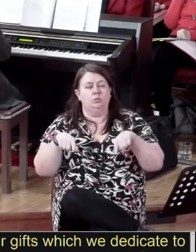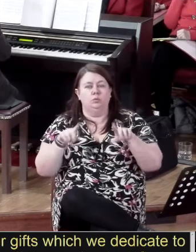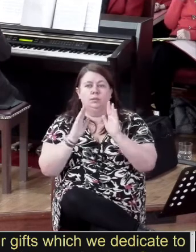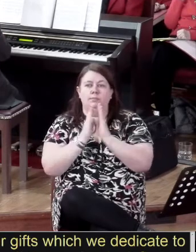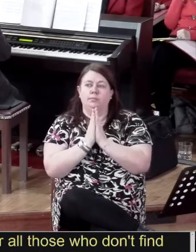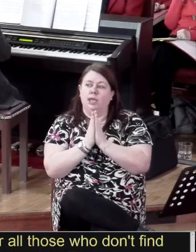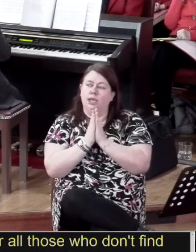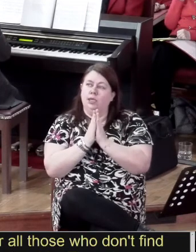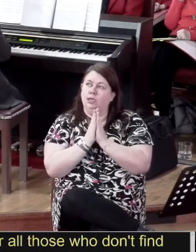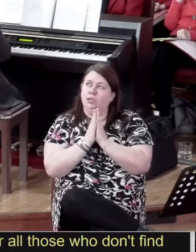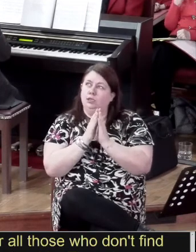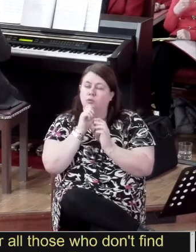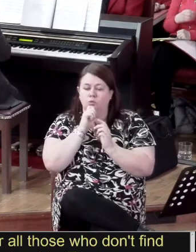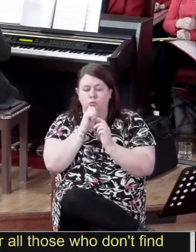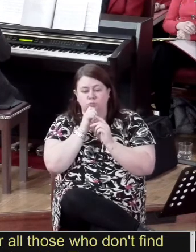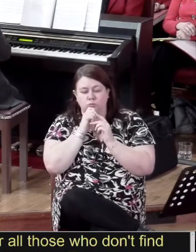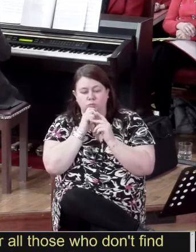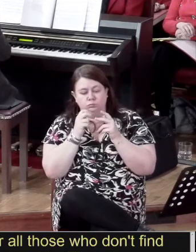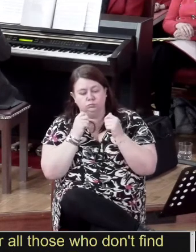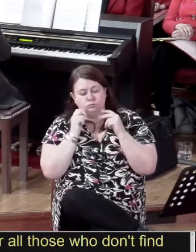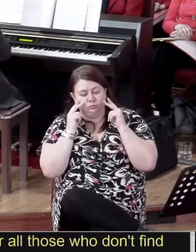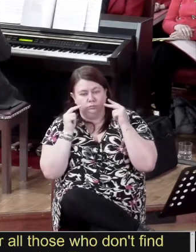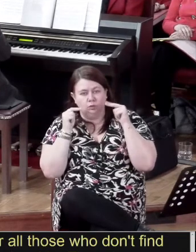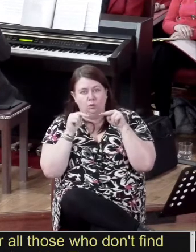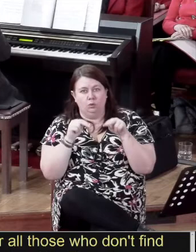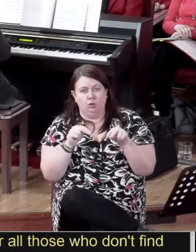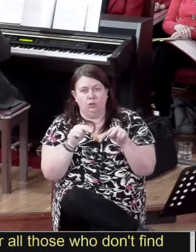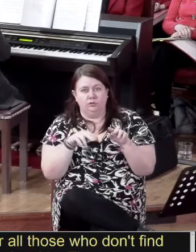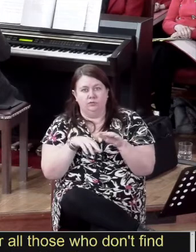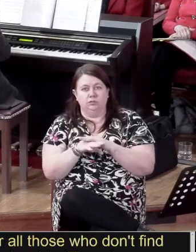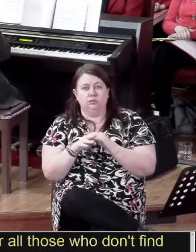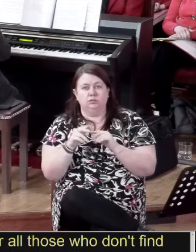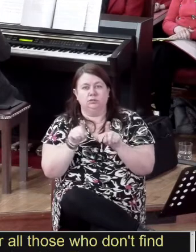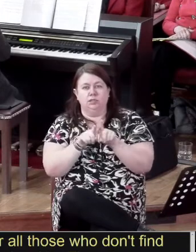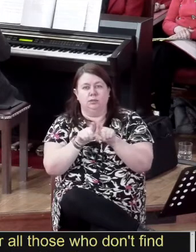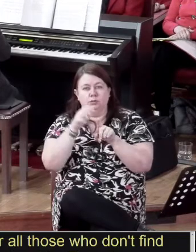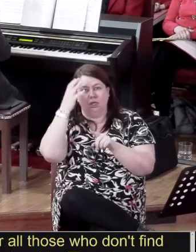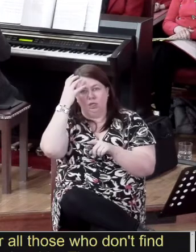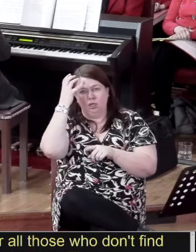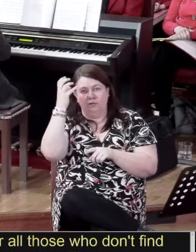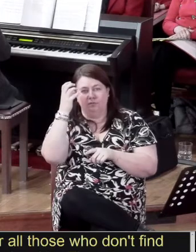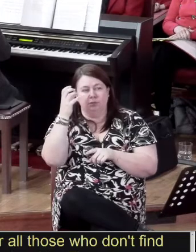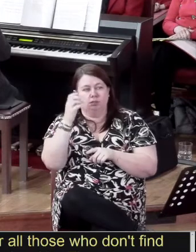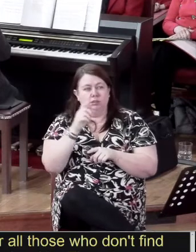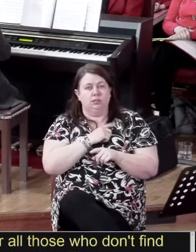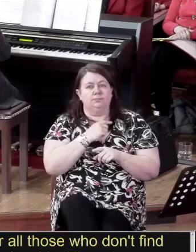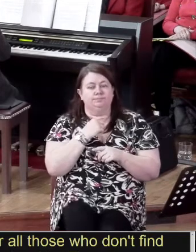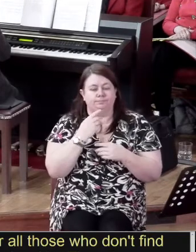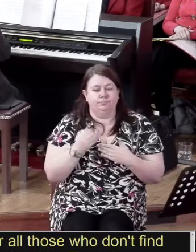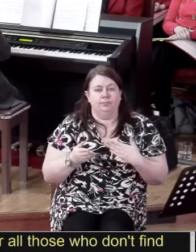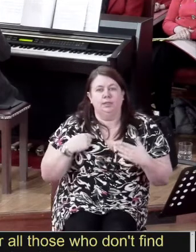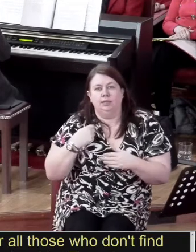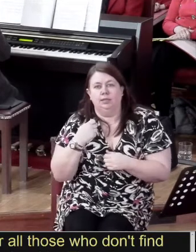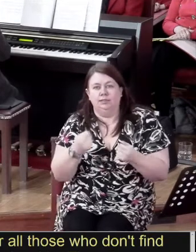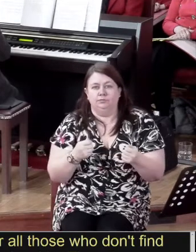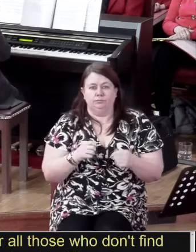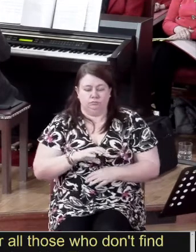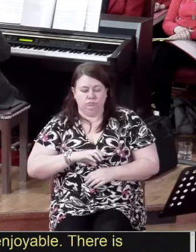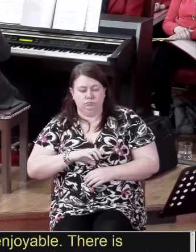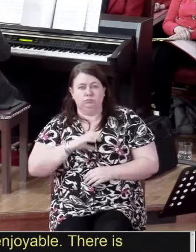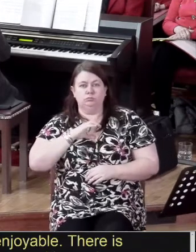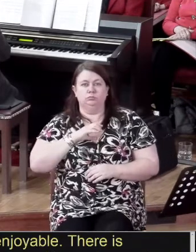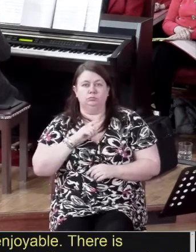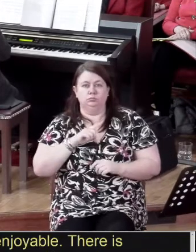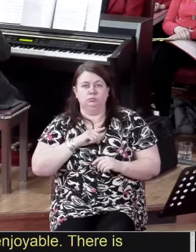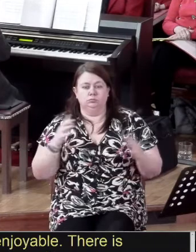over us, particularly at this time of great turmoil in the political world. May they be given insight and courage. We